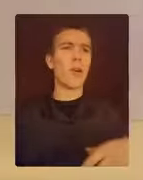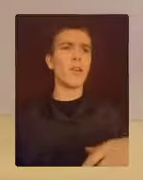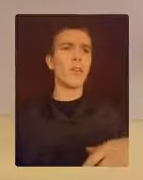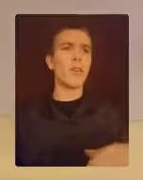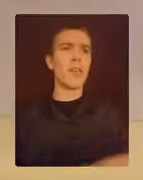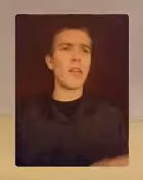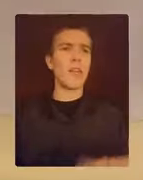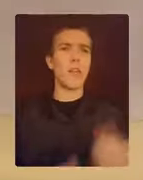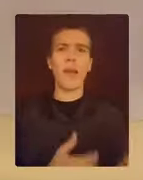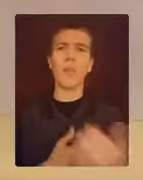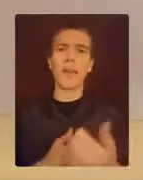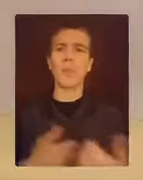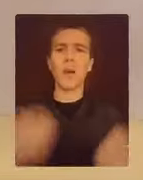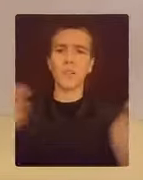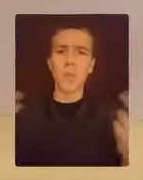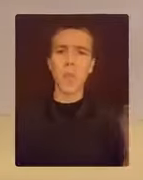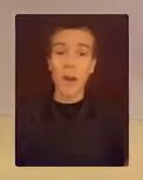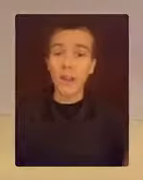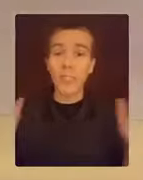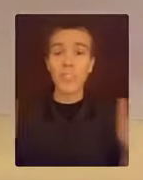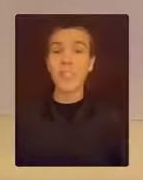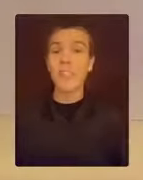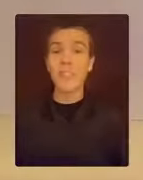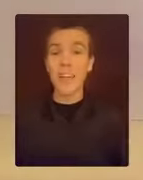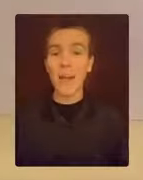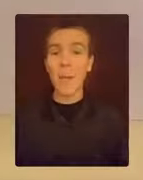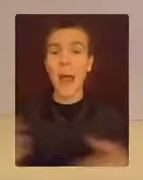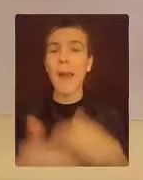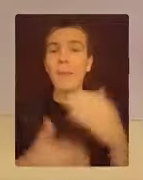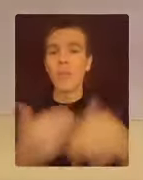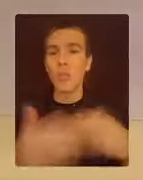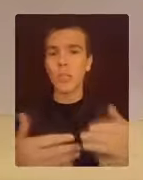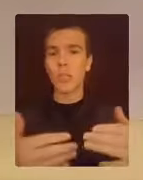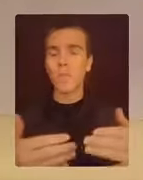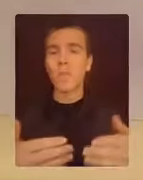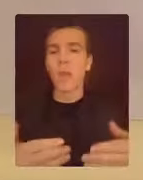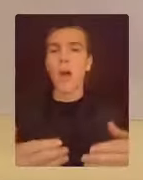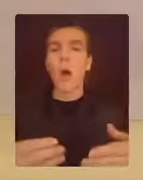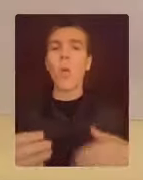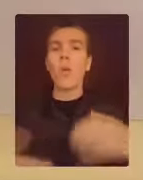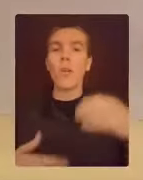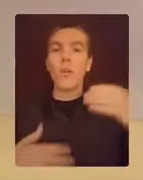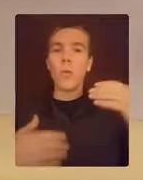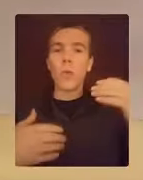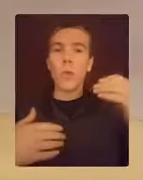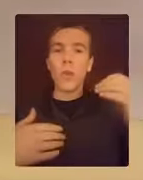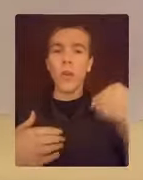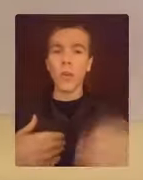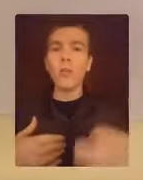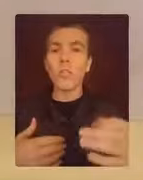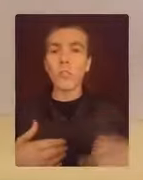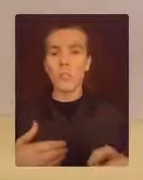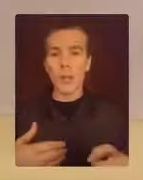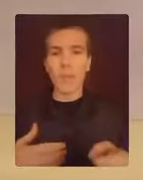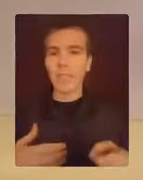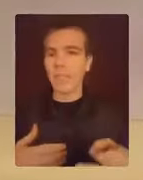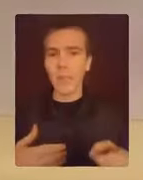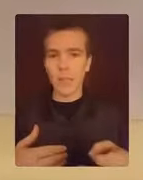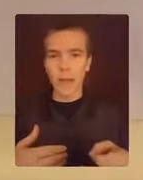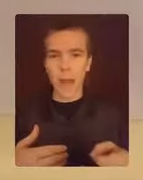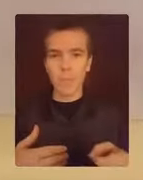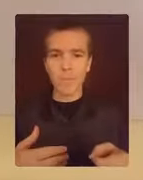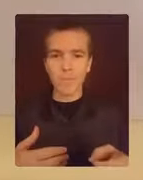one person and then you're playing baseball somewhere. It randomly switches. Wow. When you're lucid dreaming,